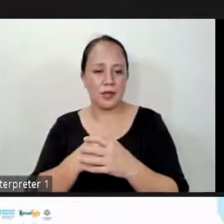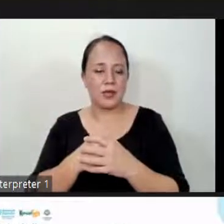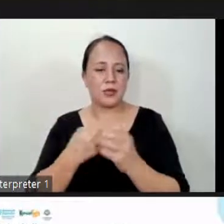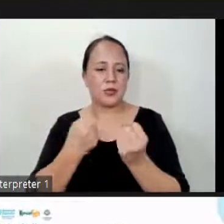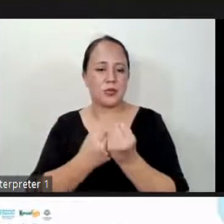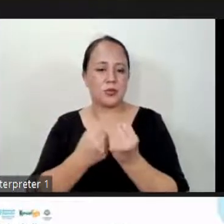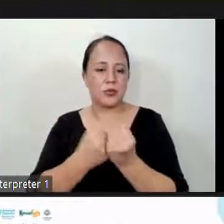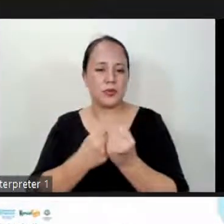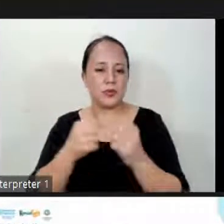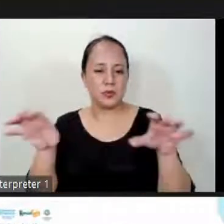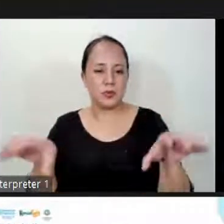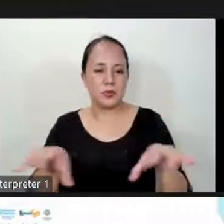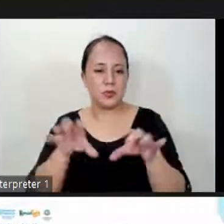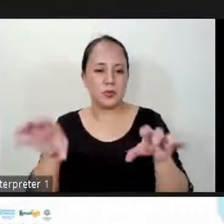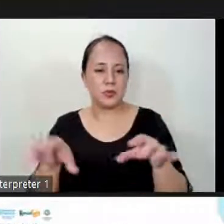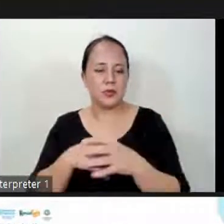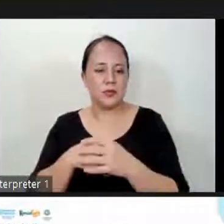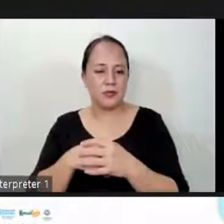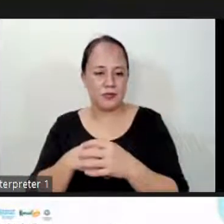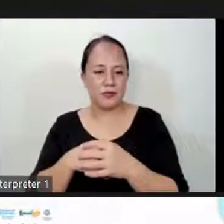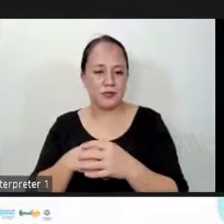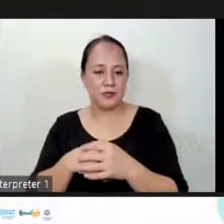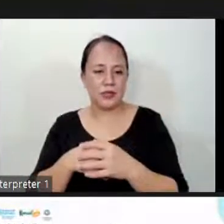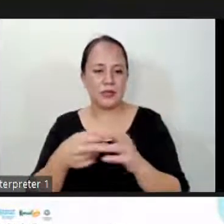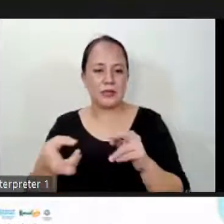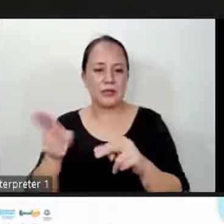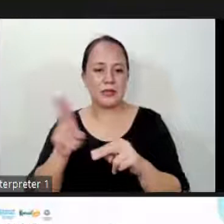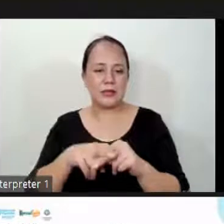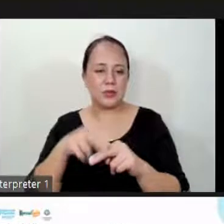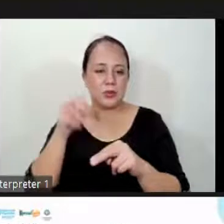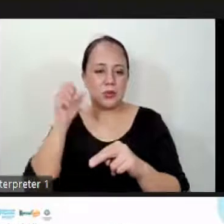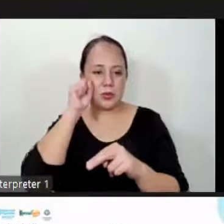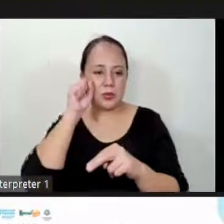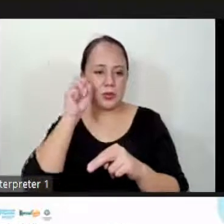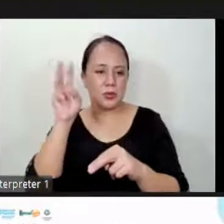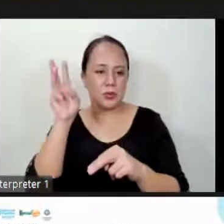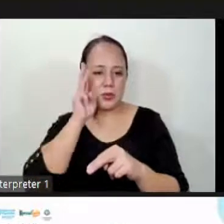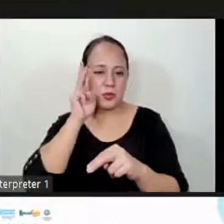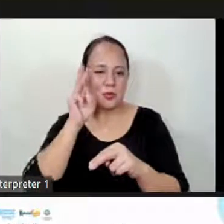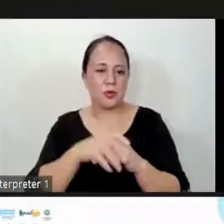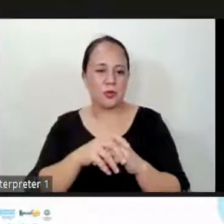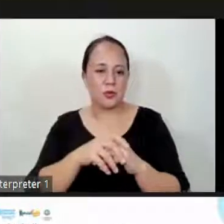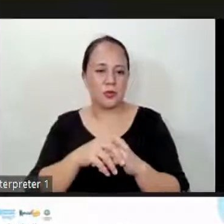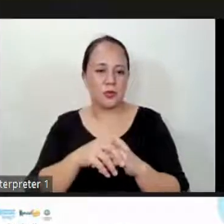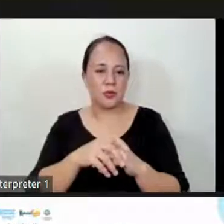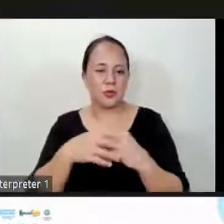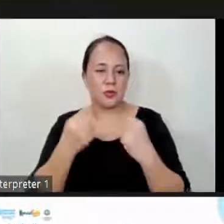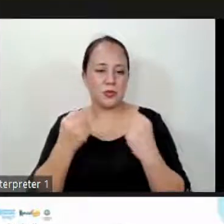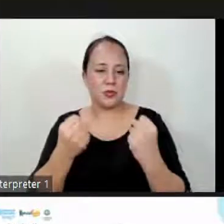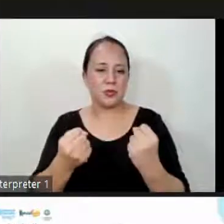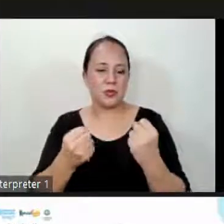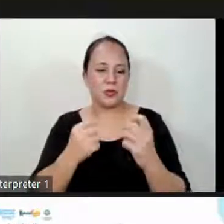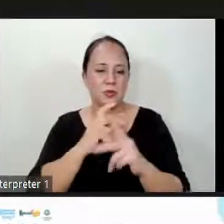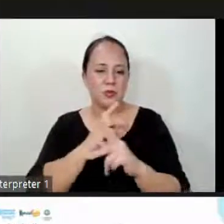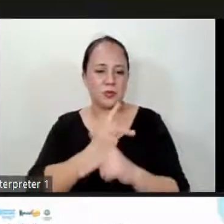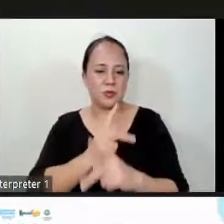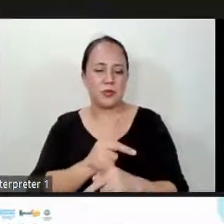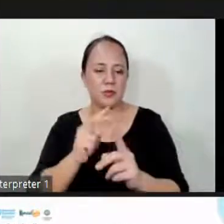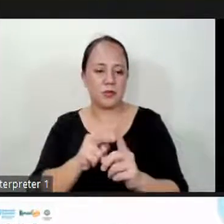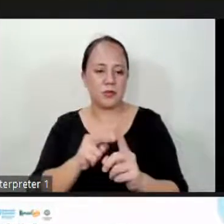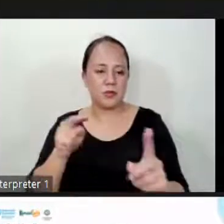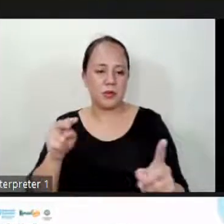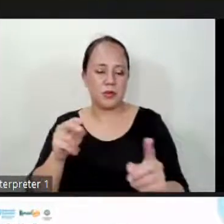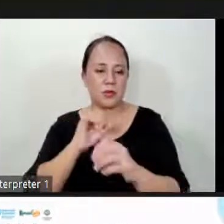support the efforts to increase awareness, to strengthen the prevention aspects,